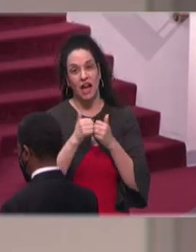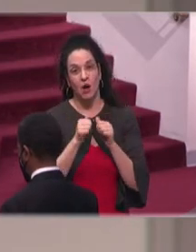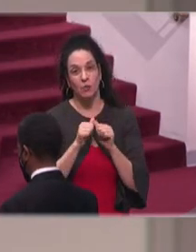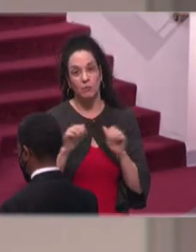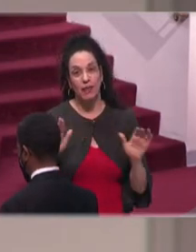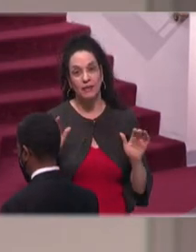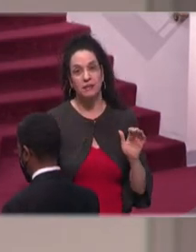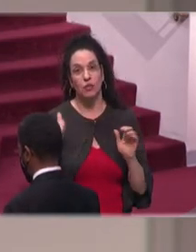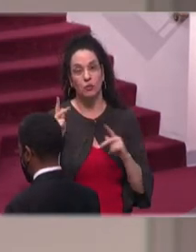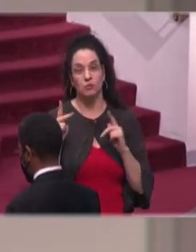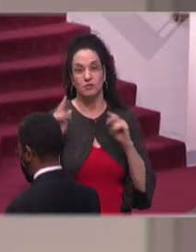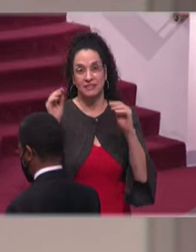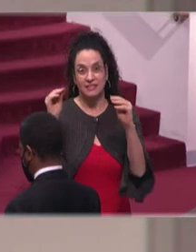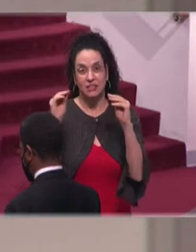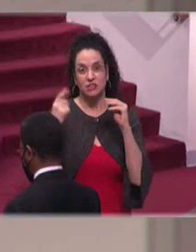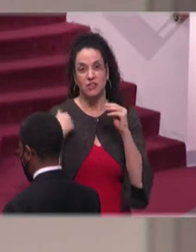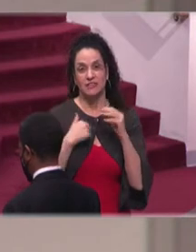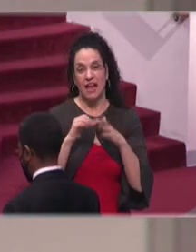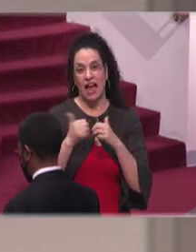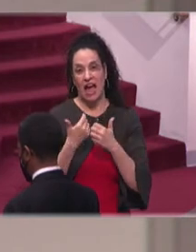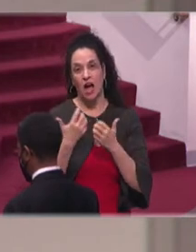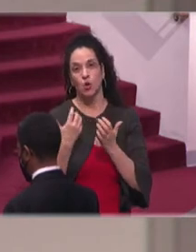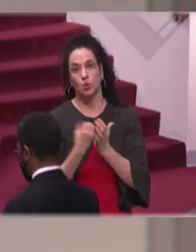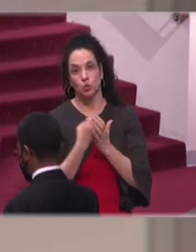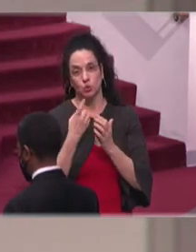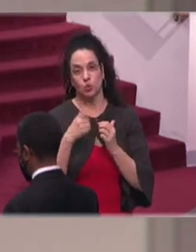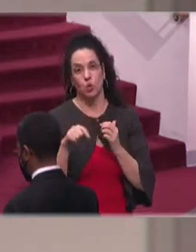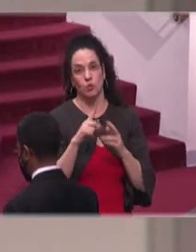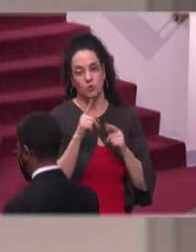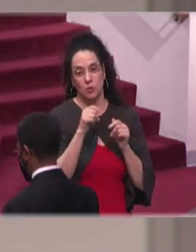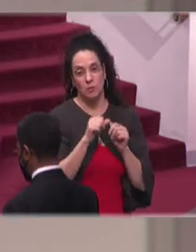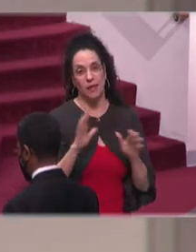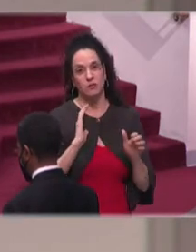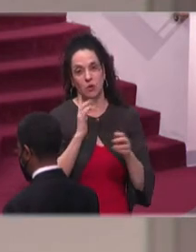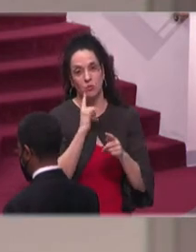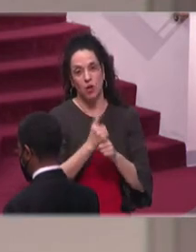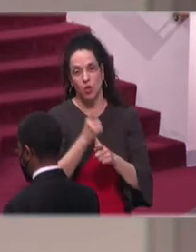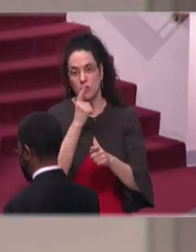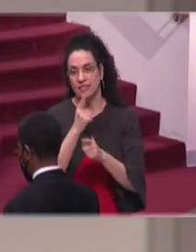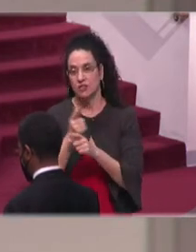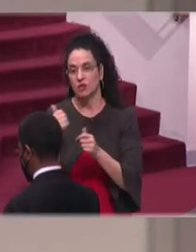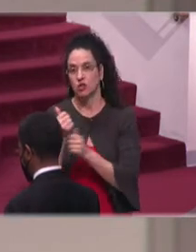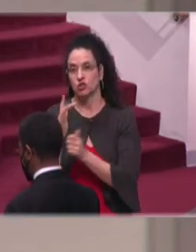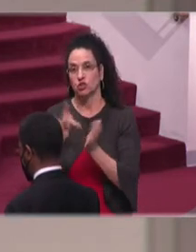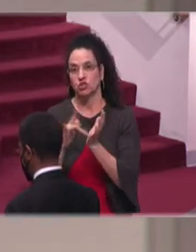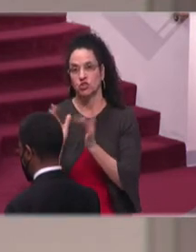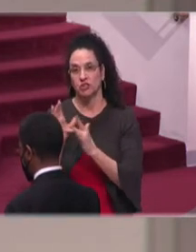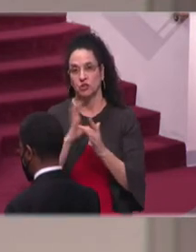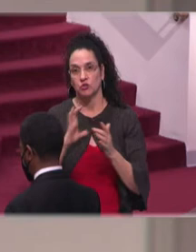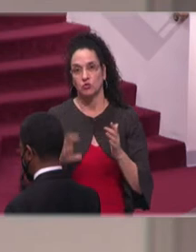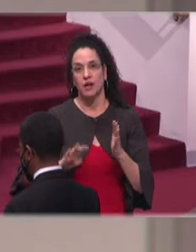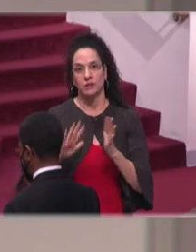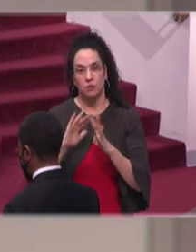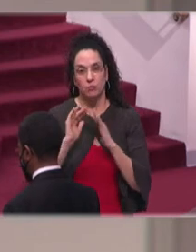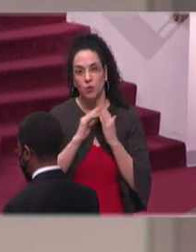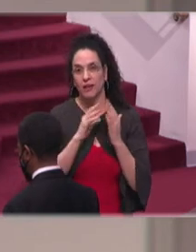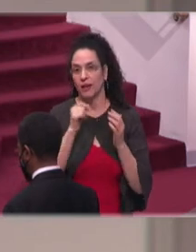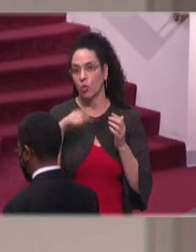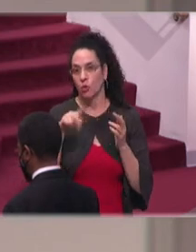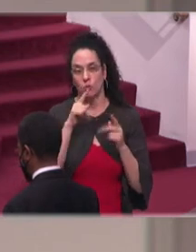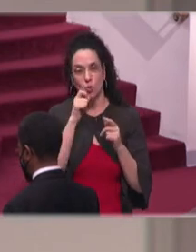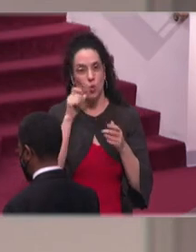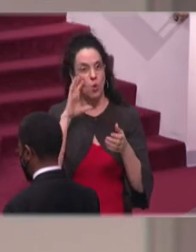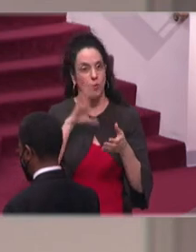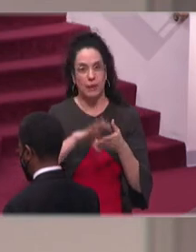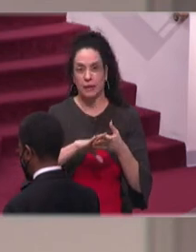how to use them to bless our brothers, our sisters in Christ, the community, and non-believers, so that we may find, grow,